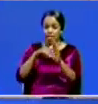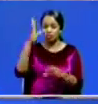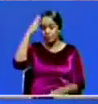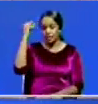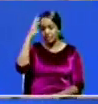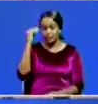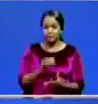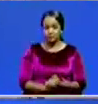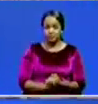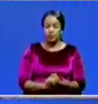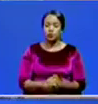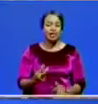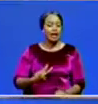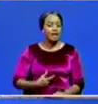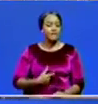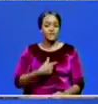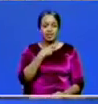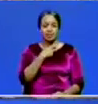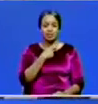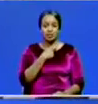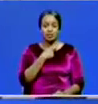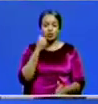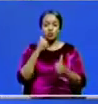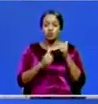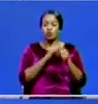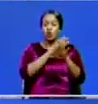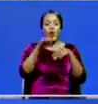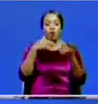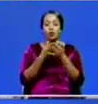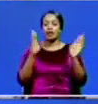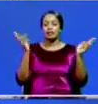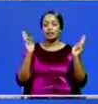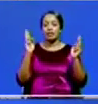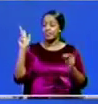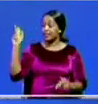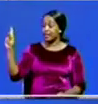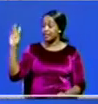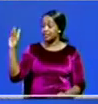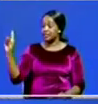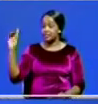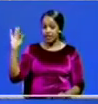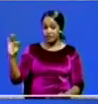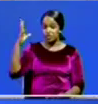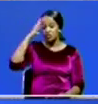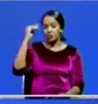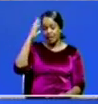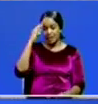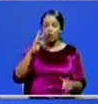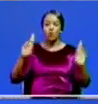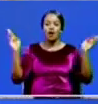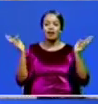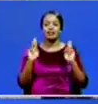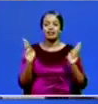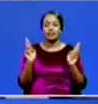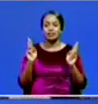It was an impromptu visit, but the hosts were ready. The KDF in Somalia ever ready, either to neutralize the